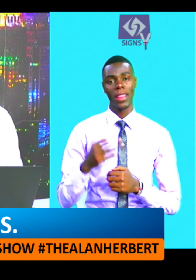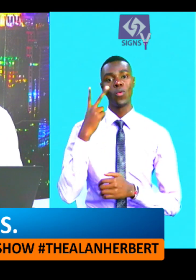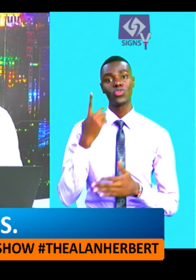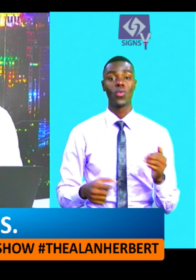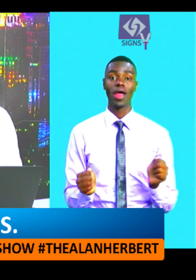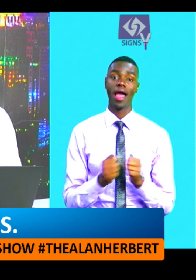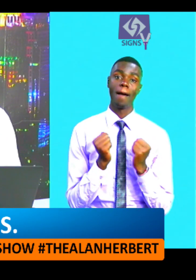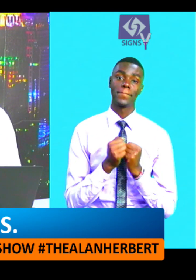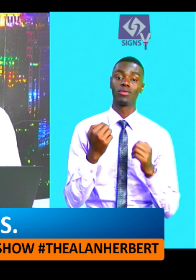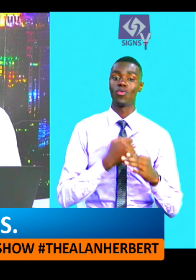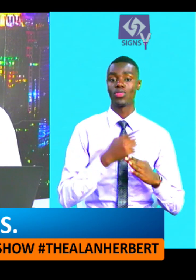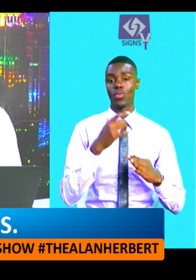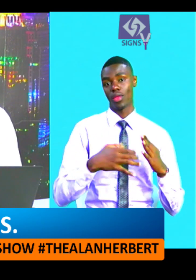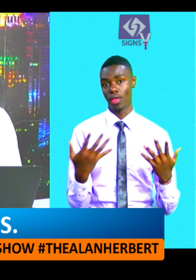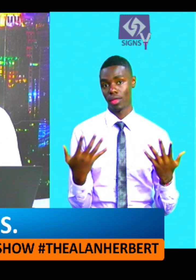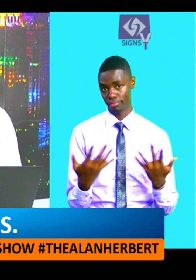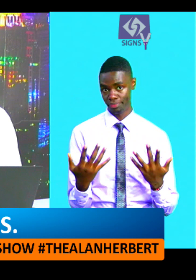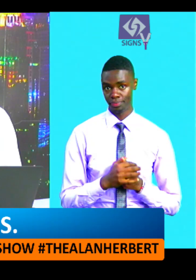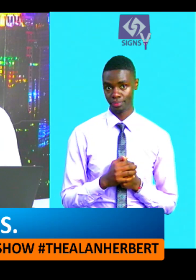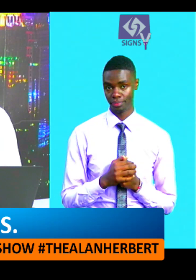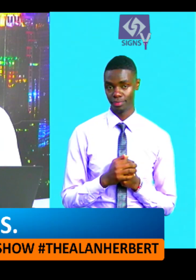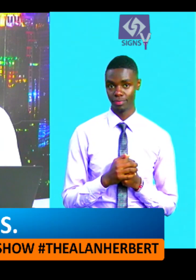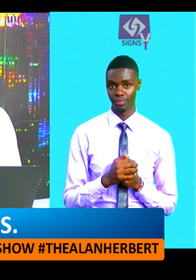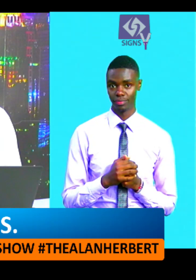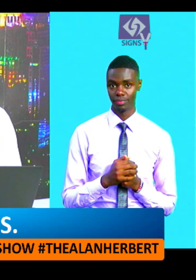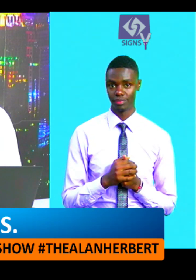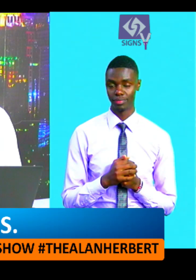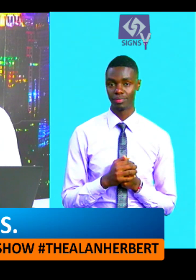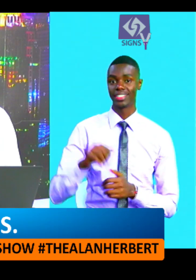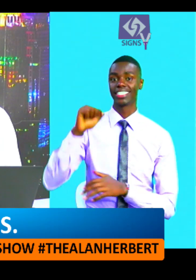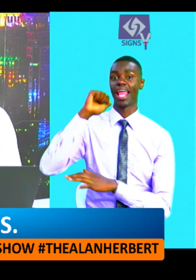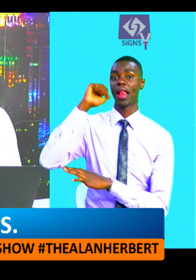country. And we saw what happened over the weekend in